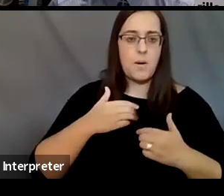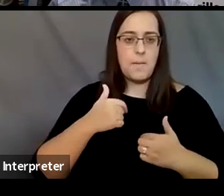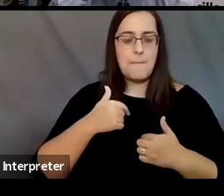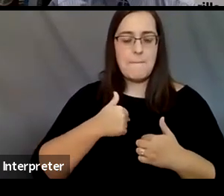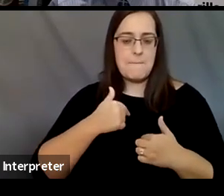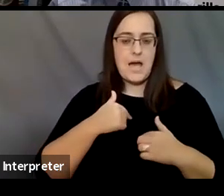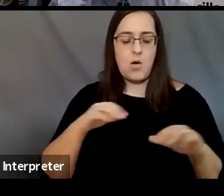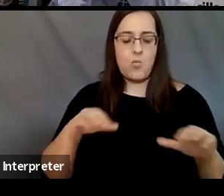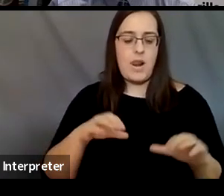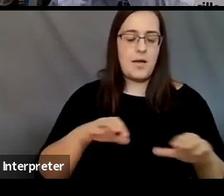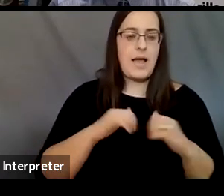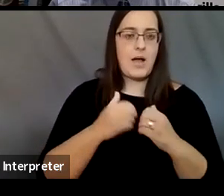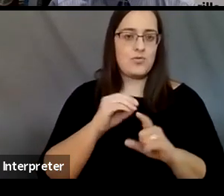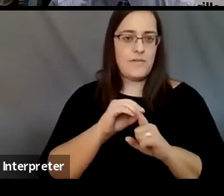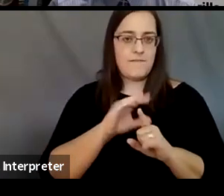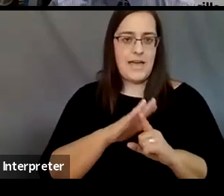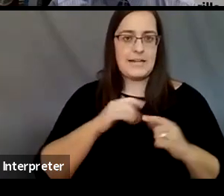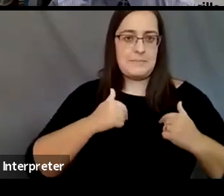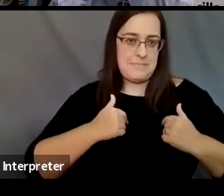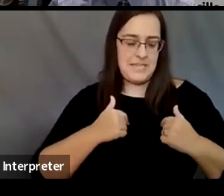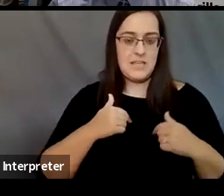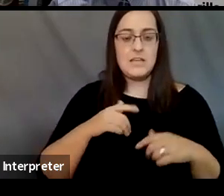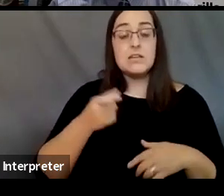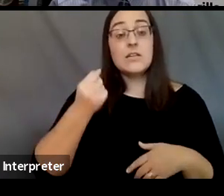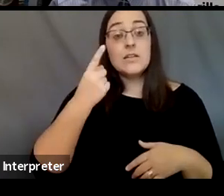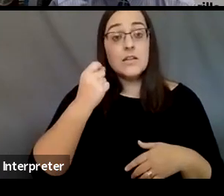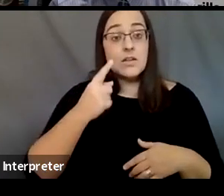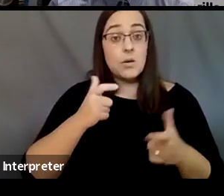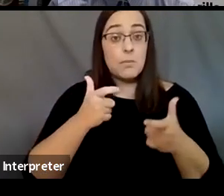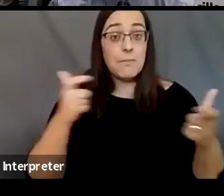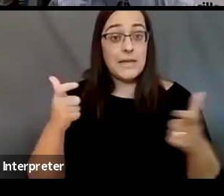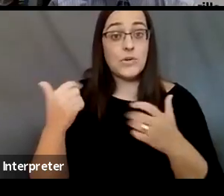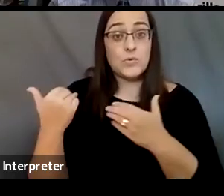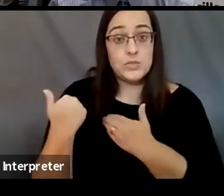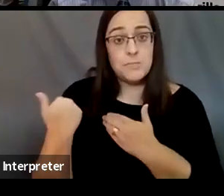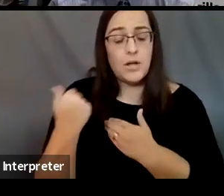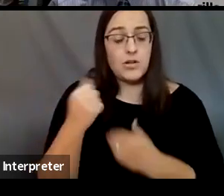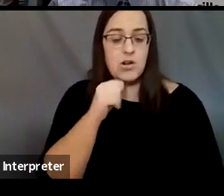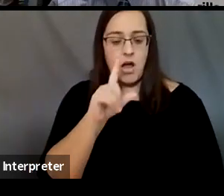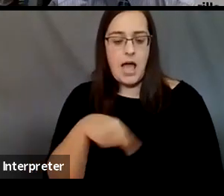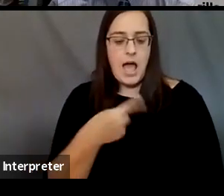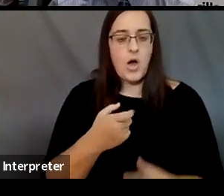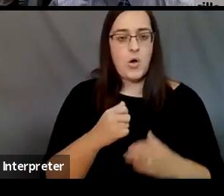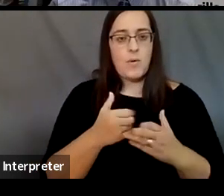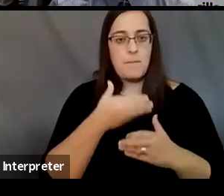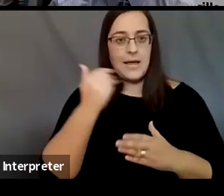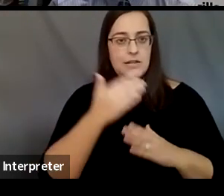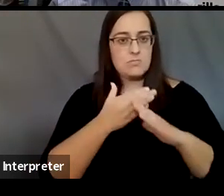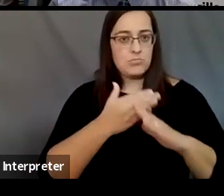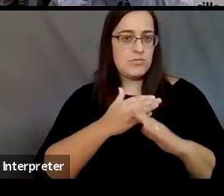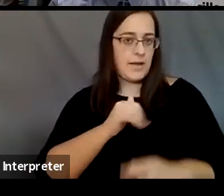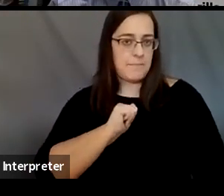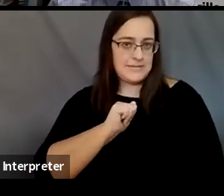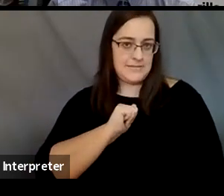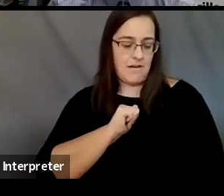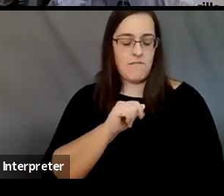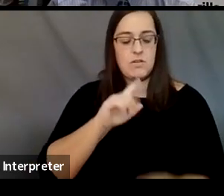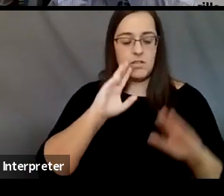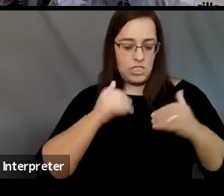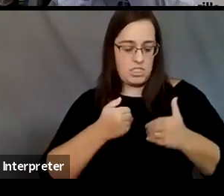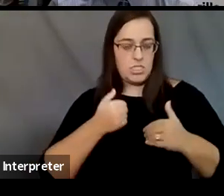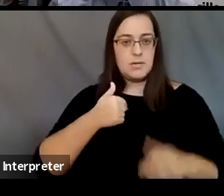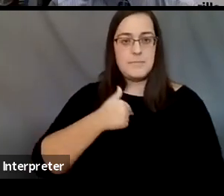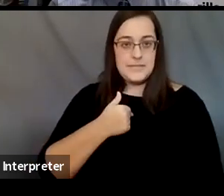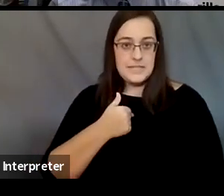me? And I think we all need to understand that we have a larger responsibility than just how do I best protect myself? Because